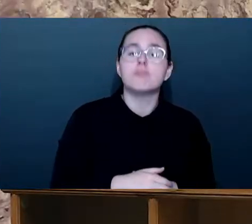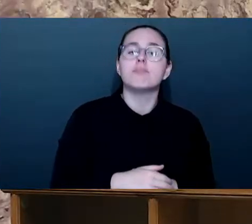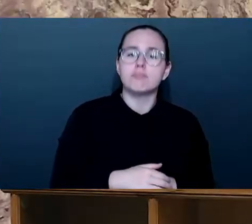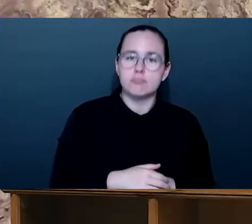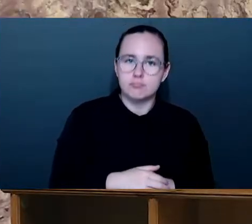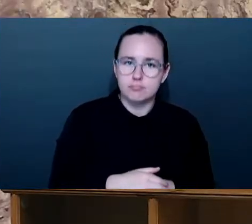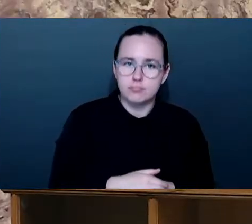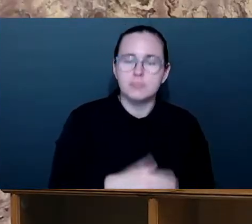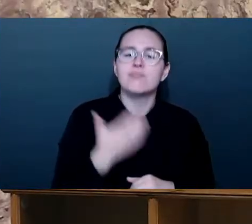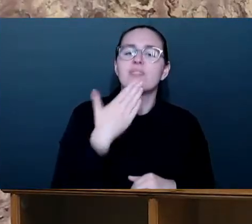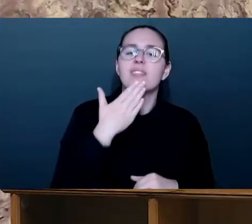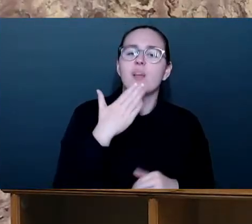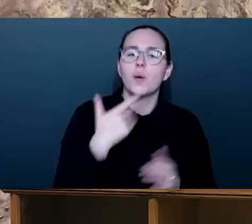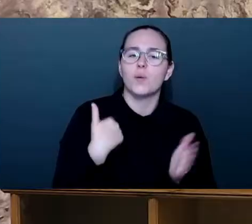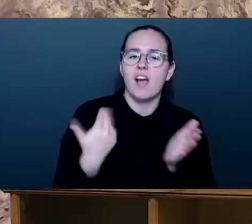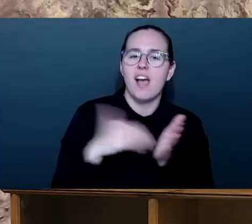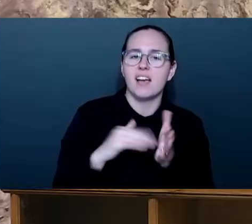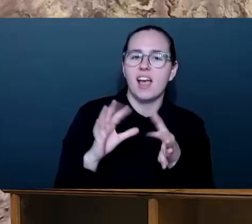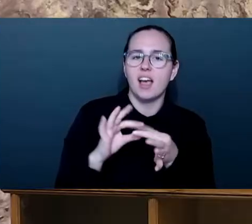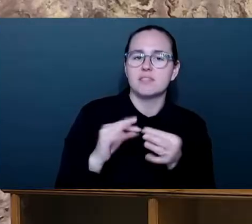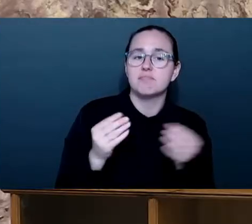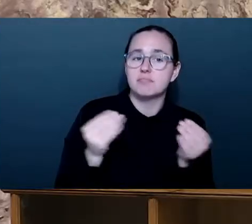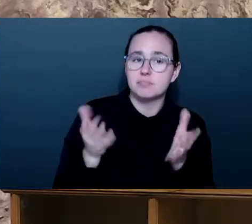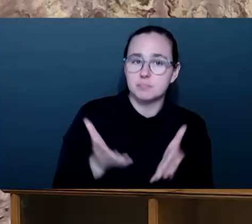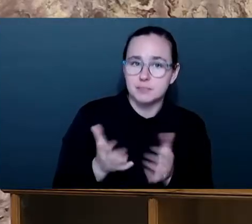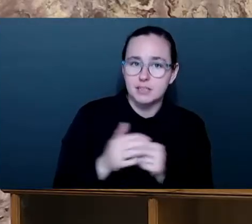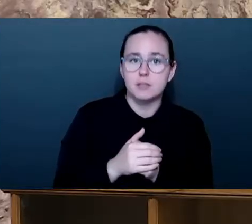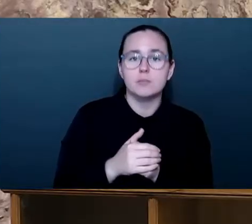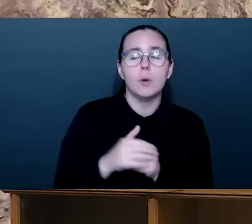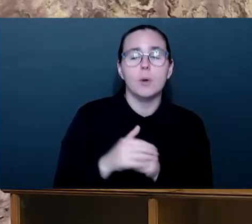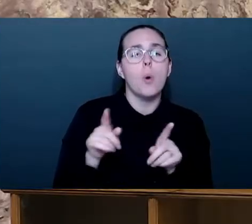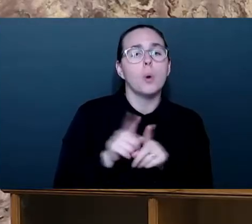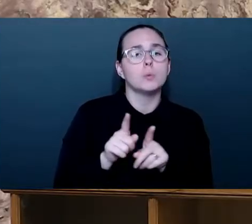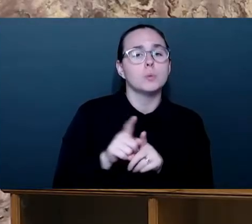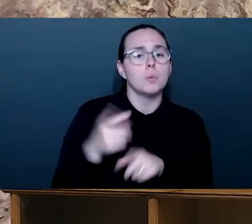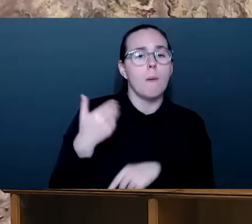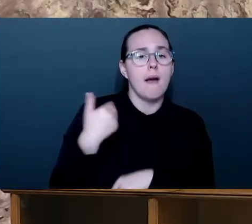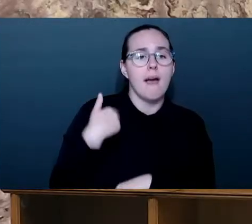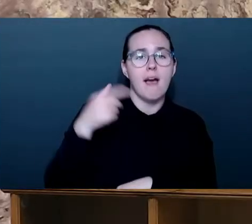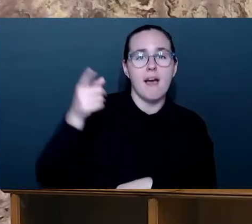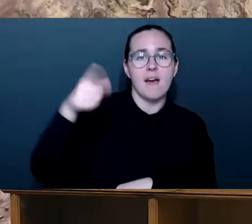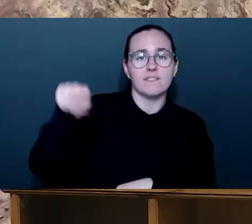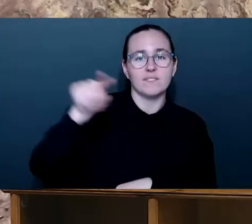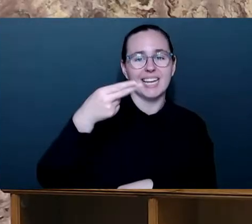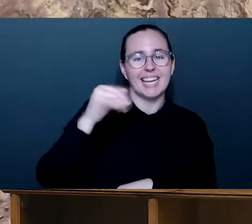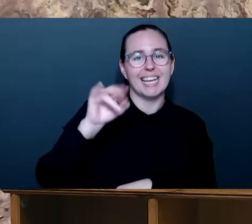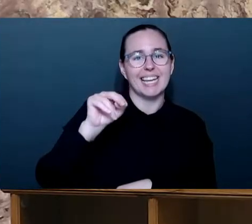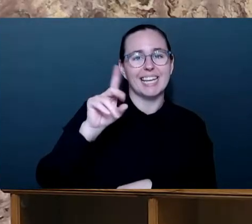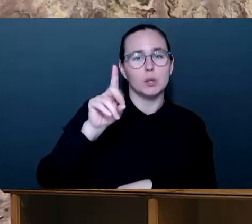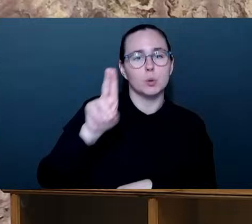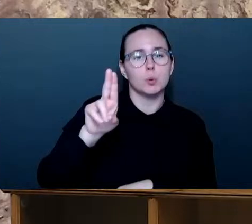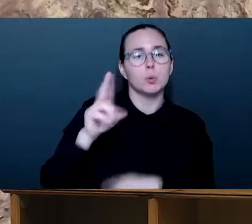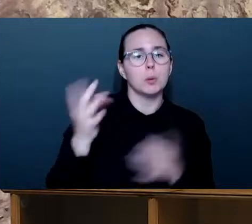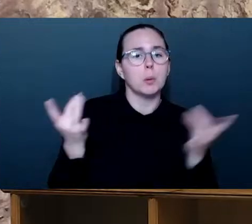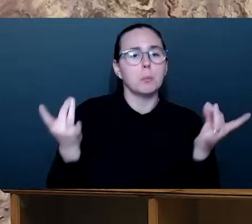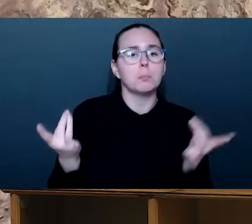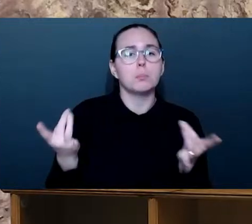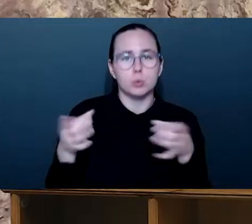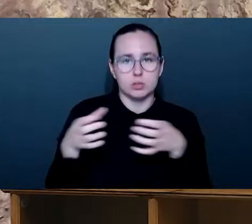the Hindu-Buddhist Foundation of Canada, and we are joined by Pastor Mala and Raj